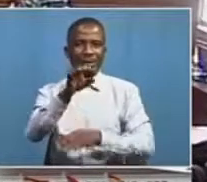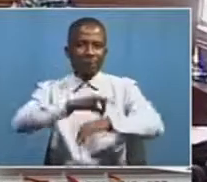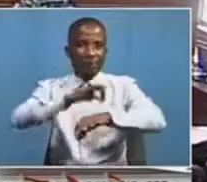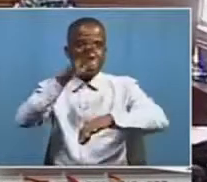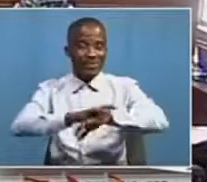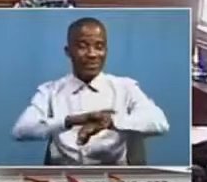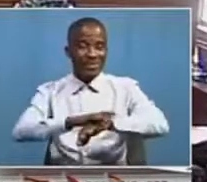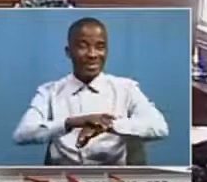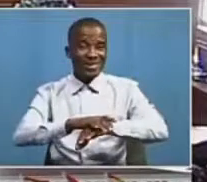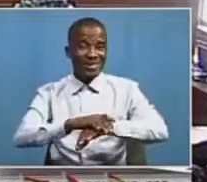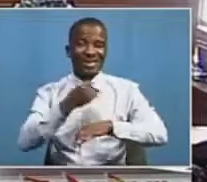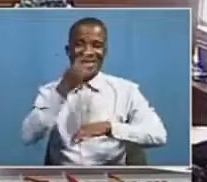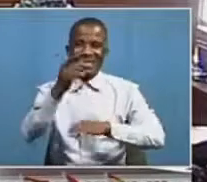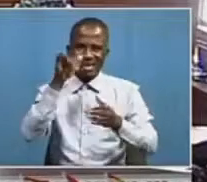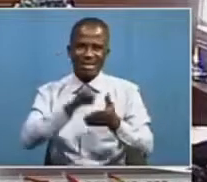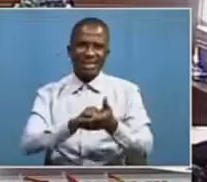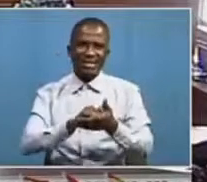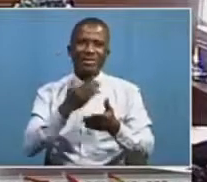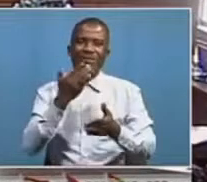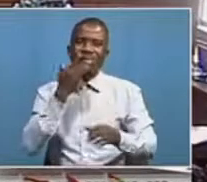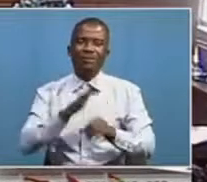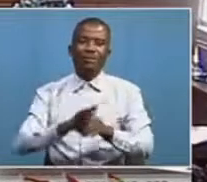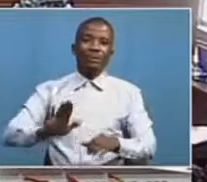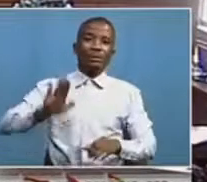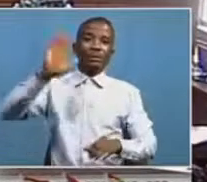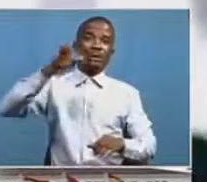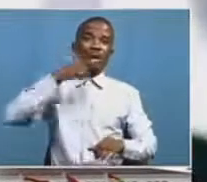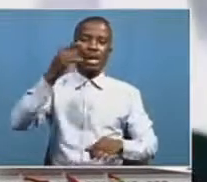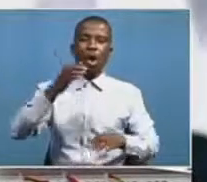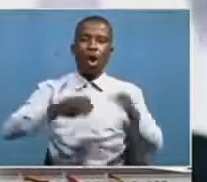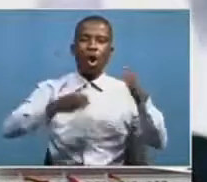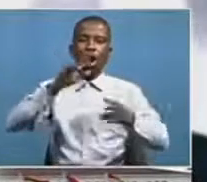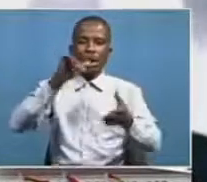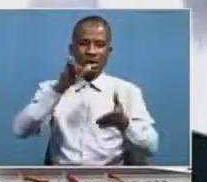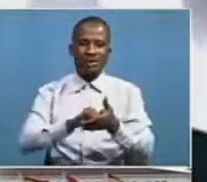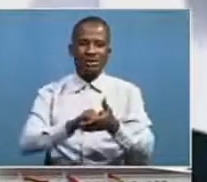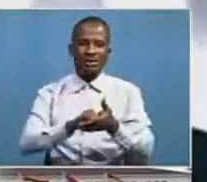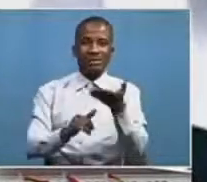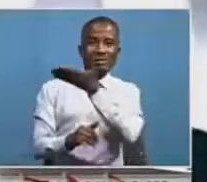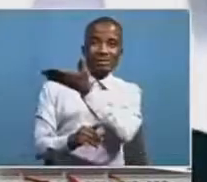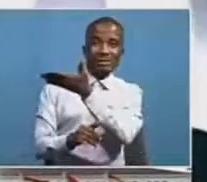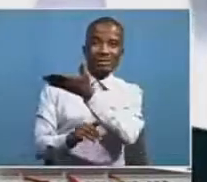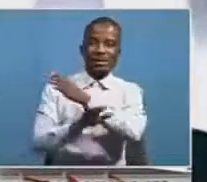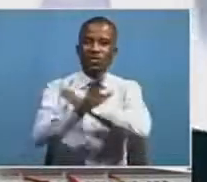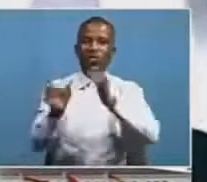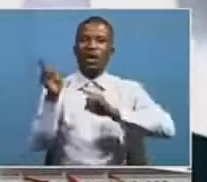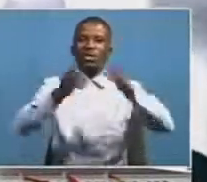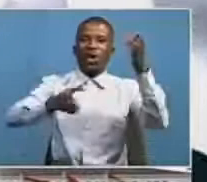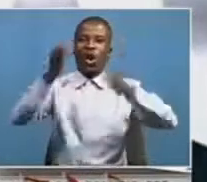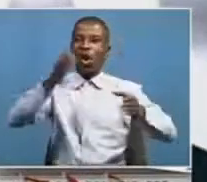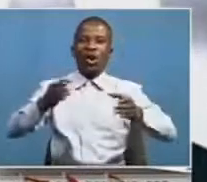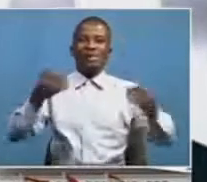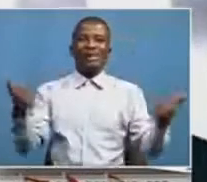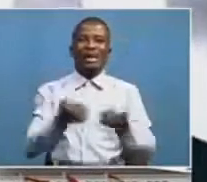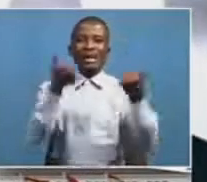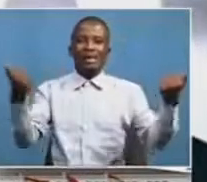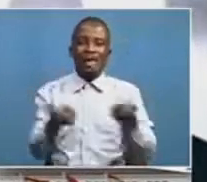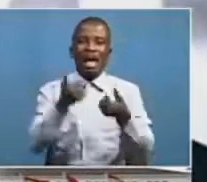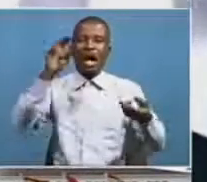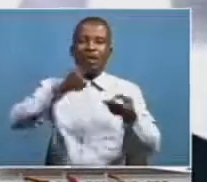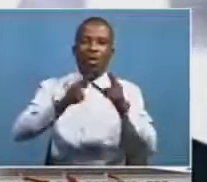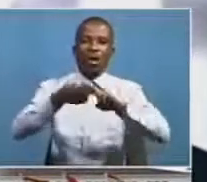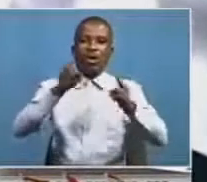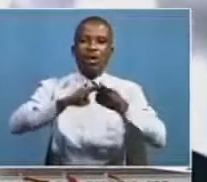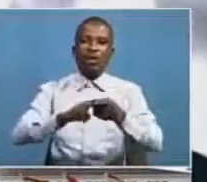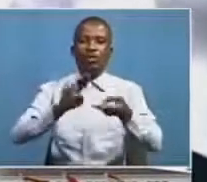Ketia, testifying under oath, told the court that they did not come to court to challenge figures, so they brought no figures